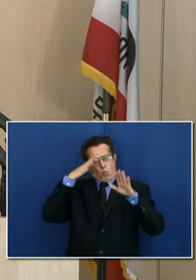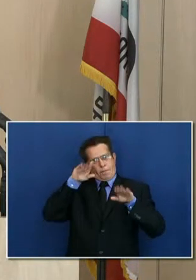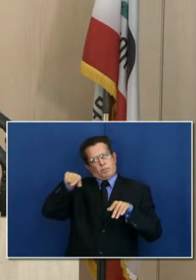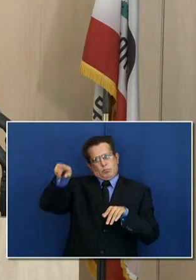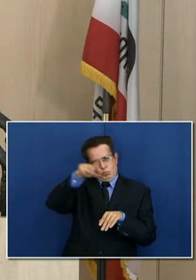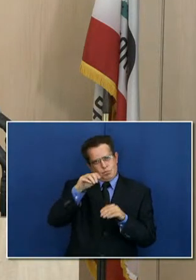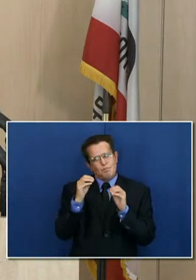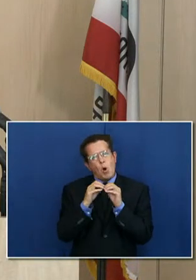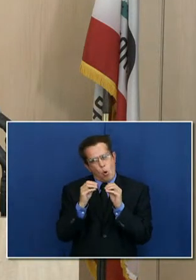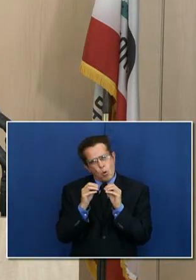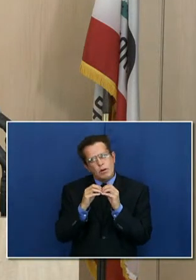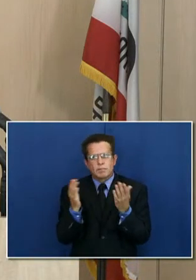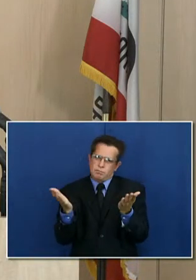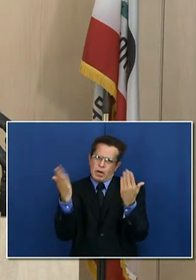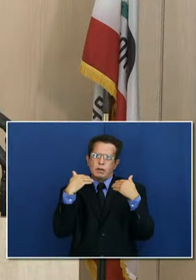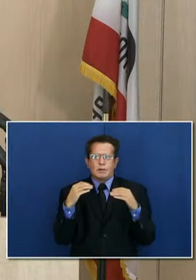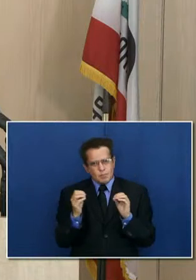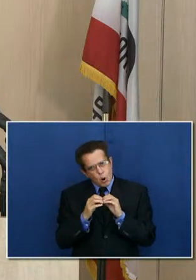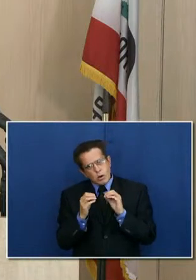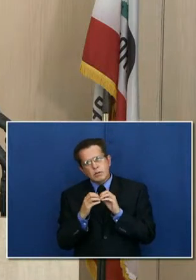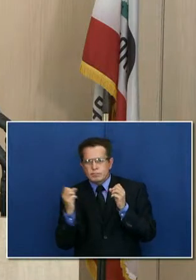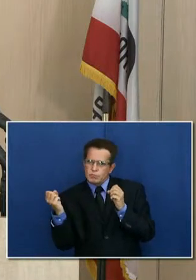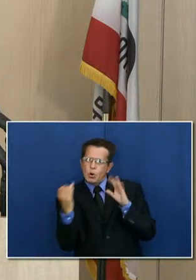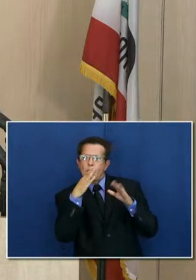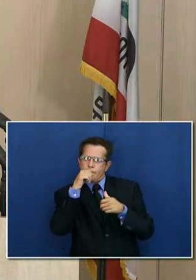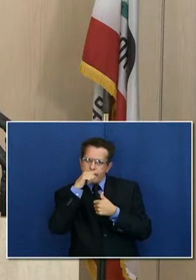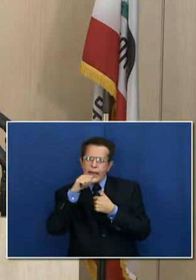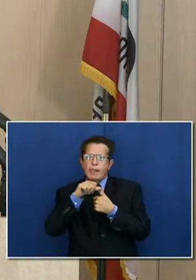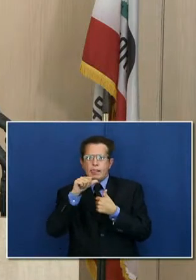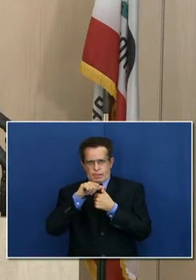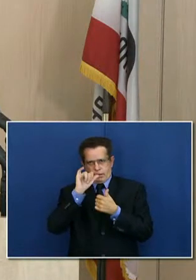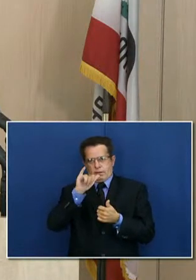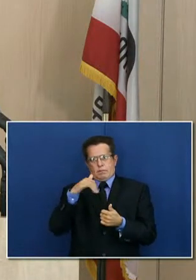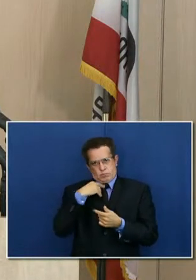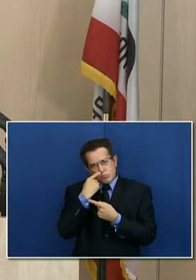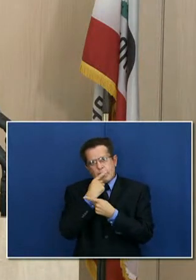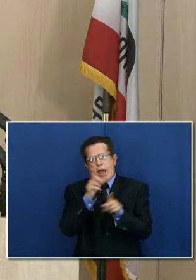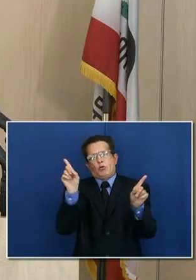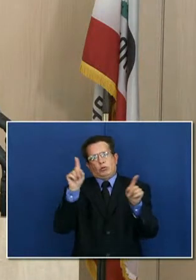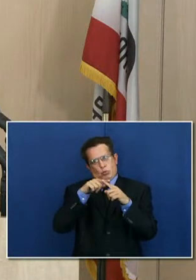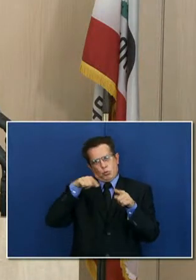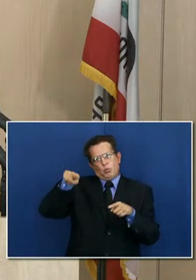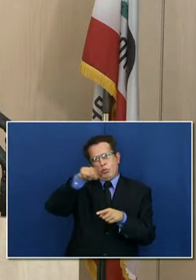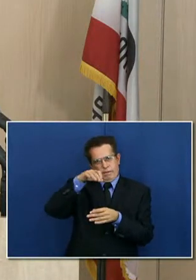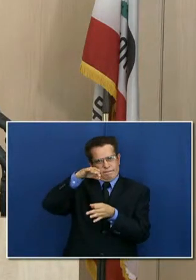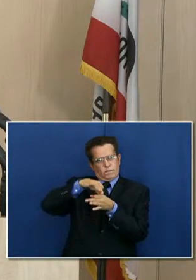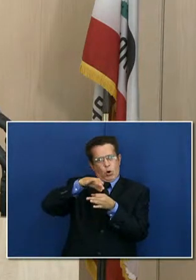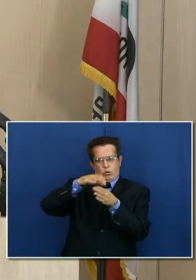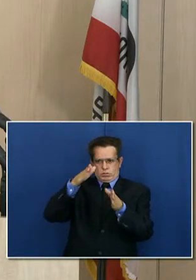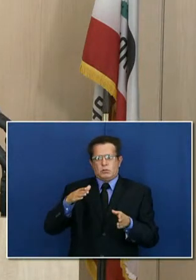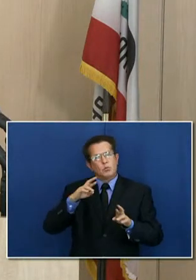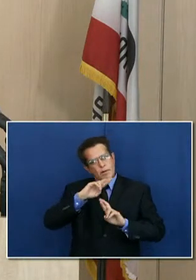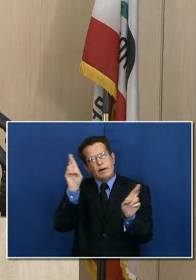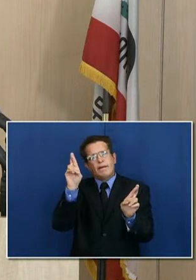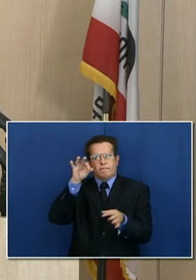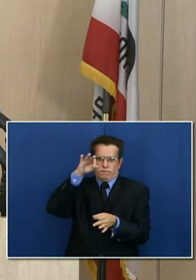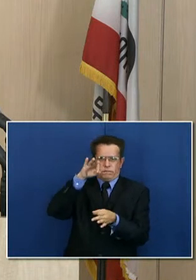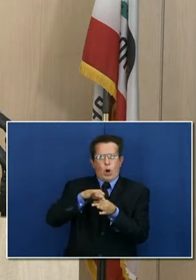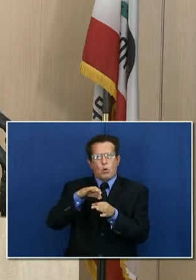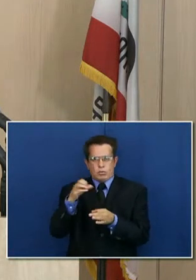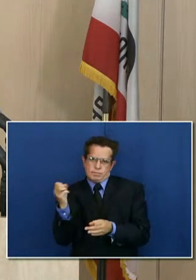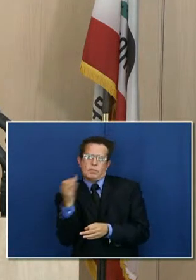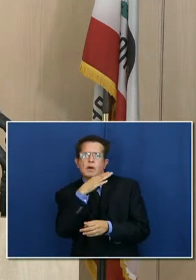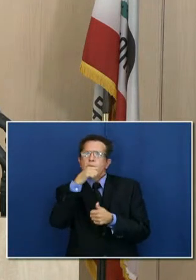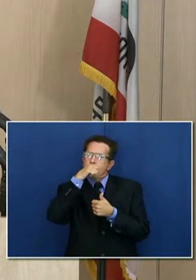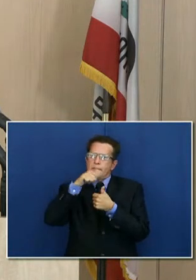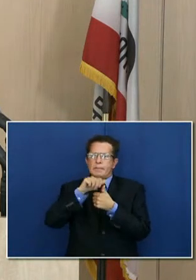it does continue, that I see that our message is resonating with voters. Voters are ready to vote and return that respective